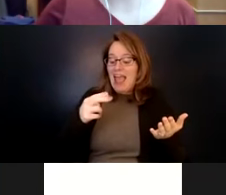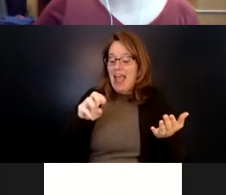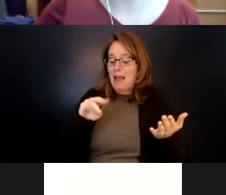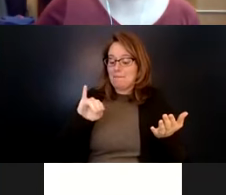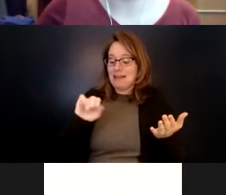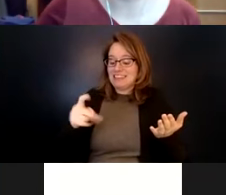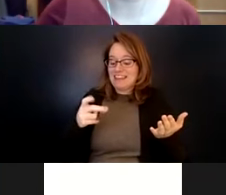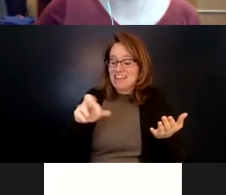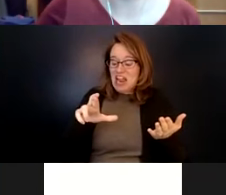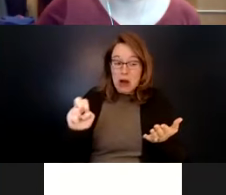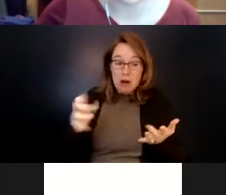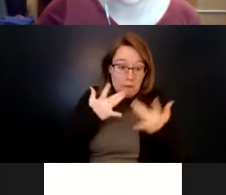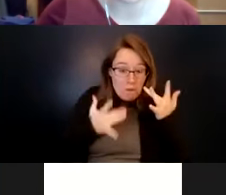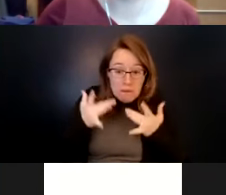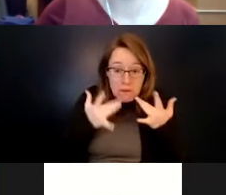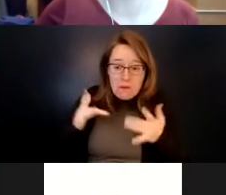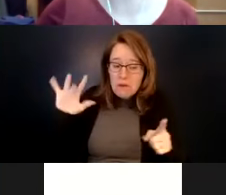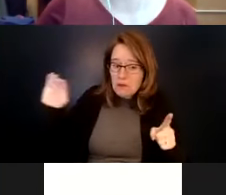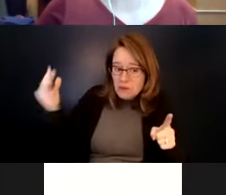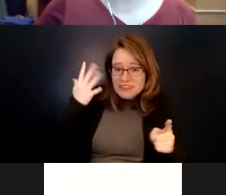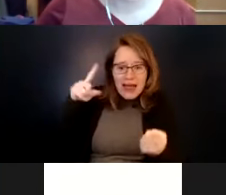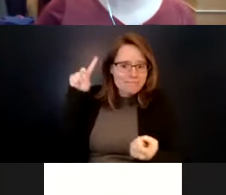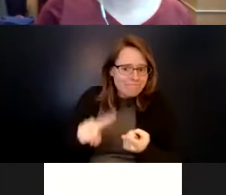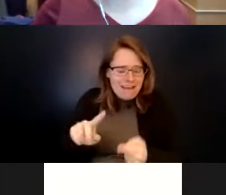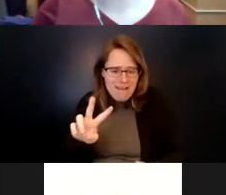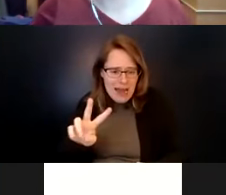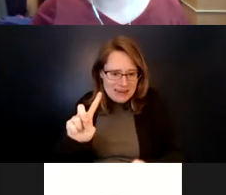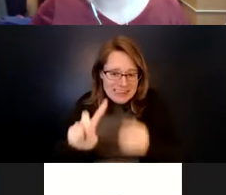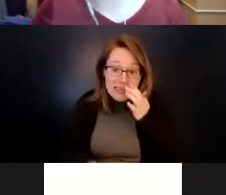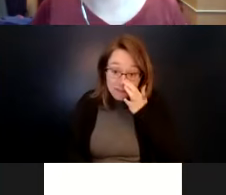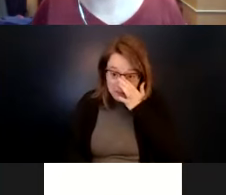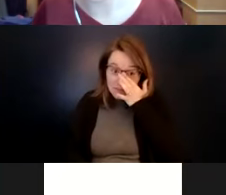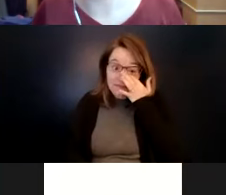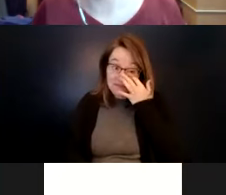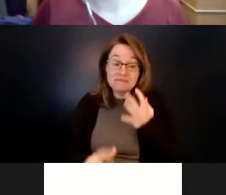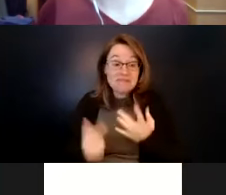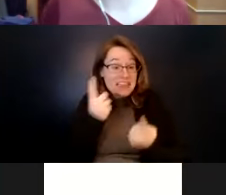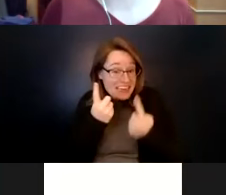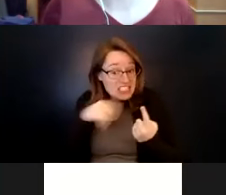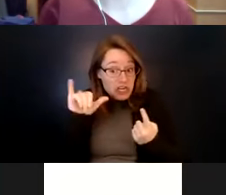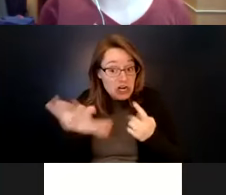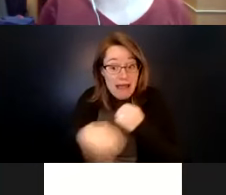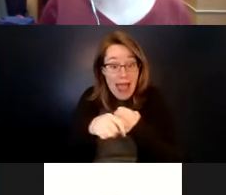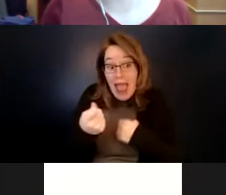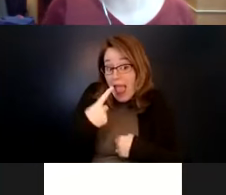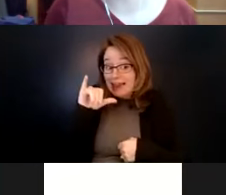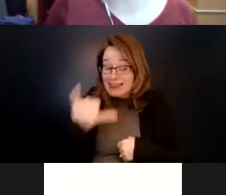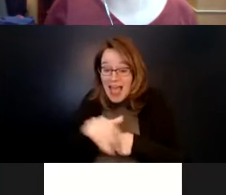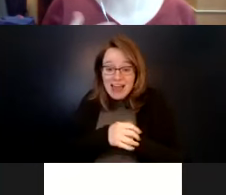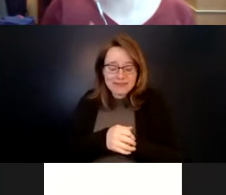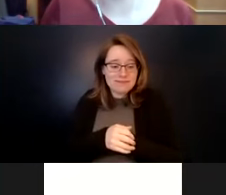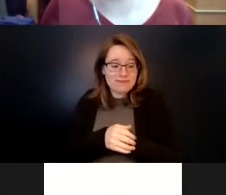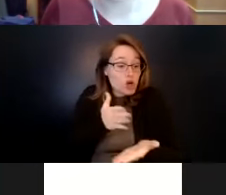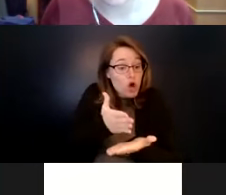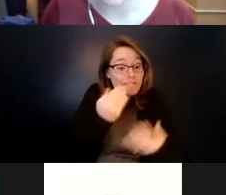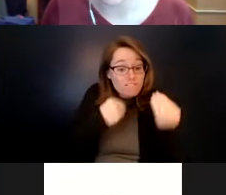low levels of vitamin D. So consider adding a vitamin to your daily routine, or cook some foods that